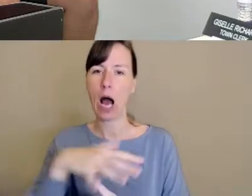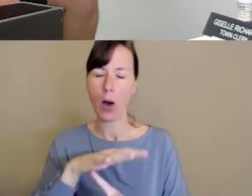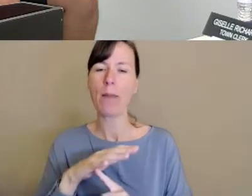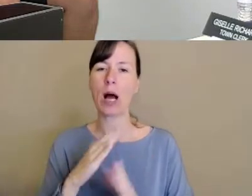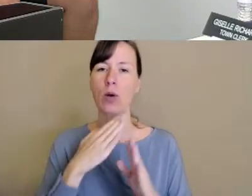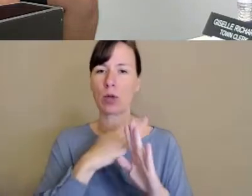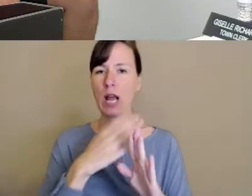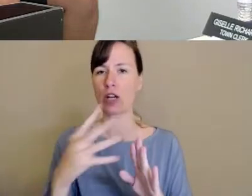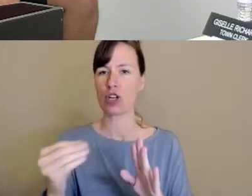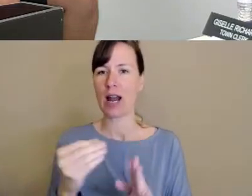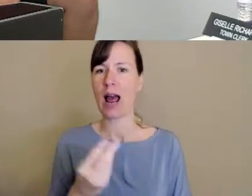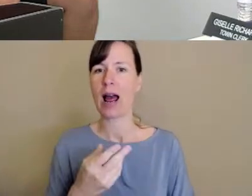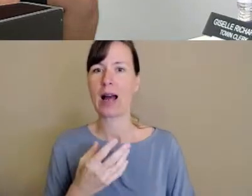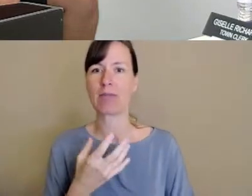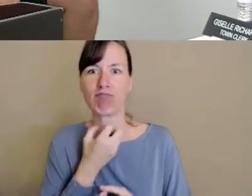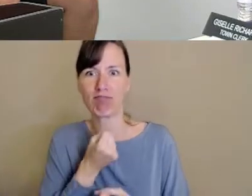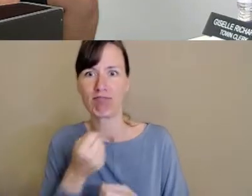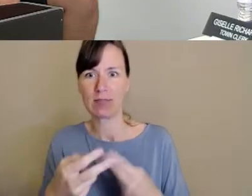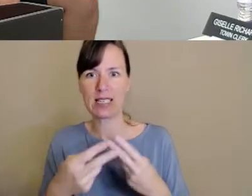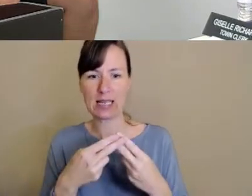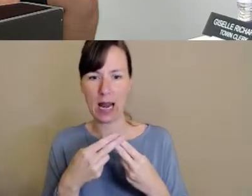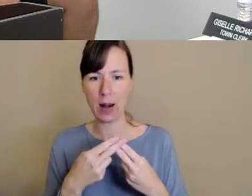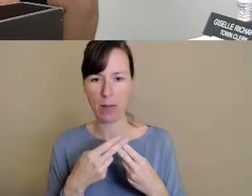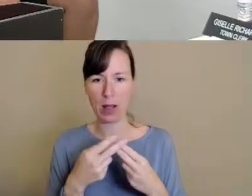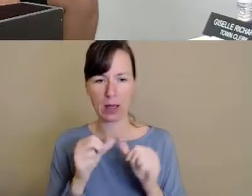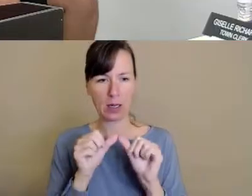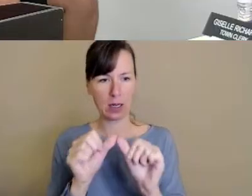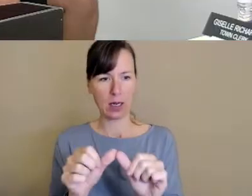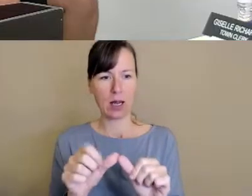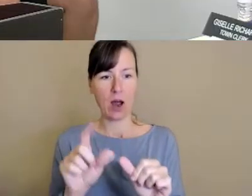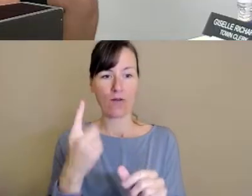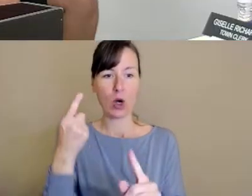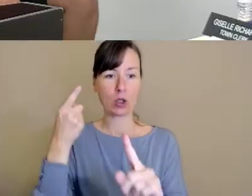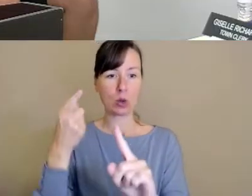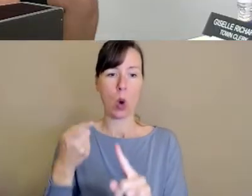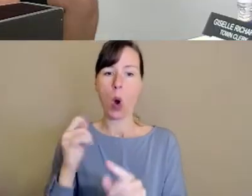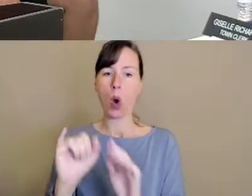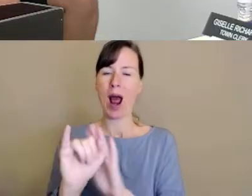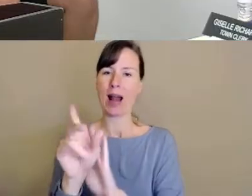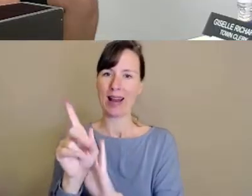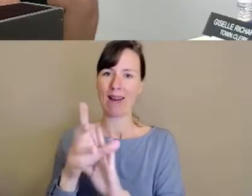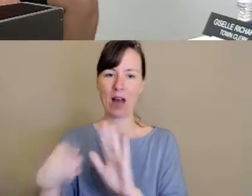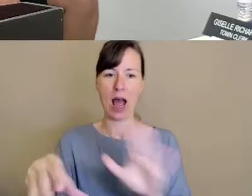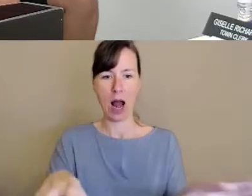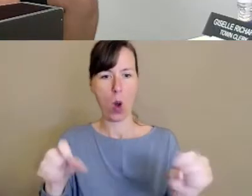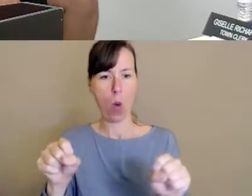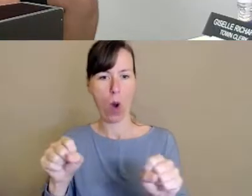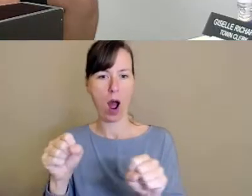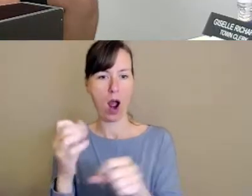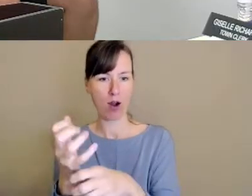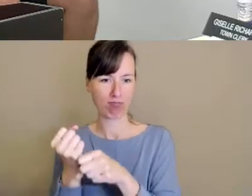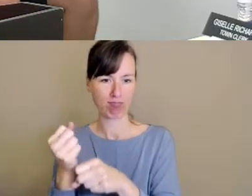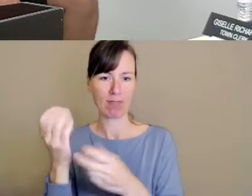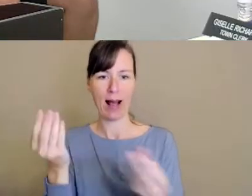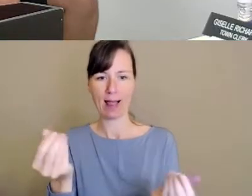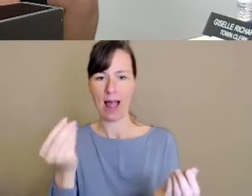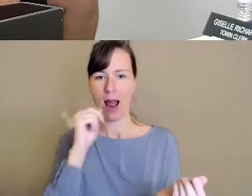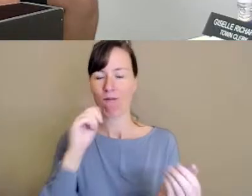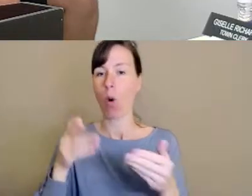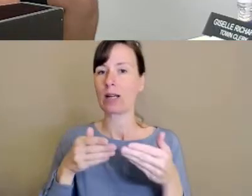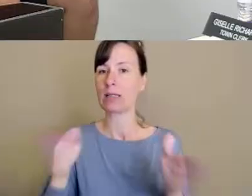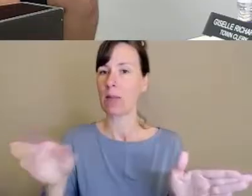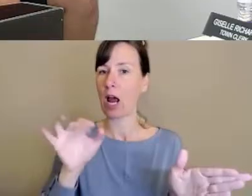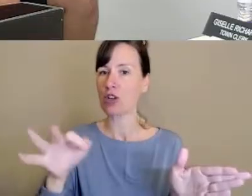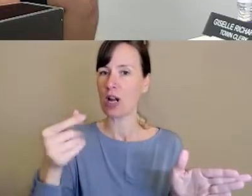is responsible for implementing this item in Cheverly's strategic plan, and what progress has been made to